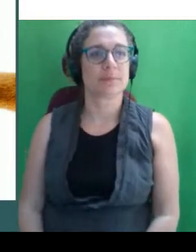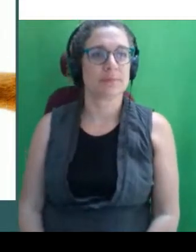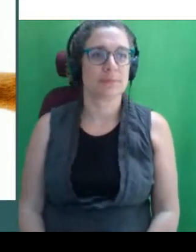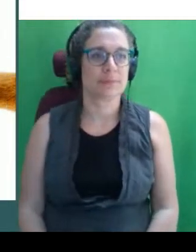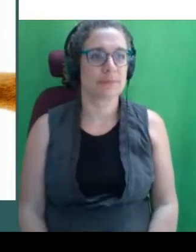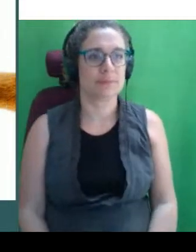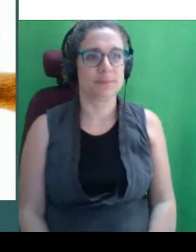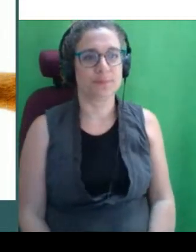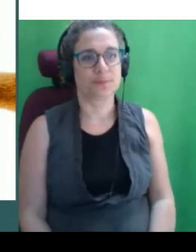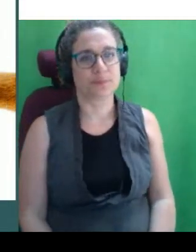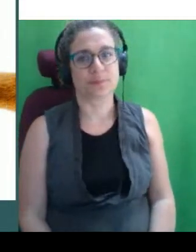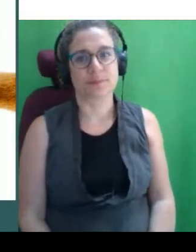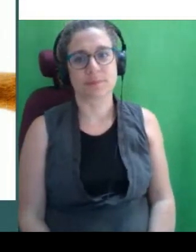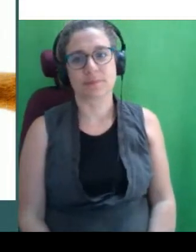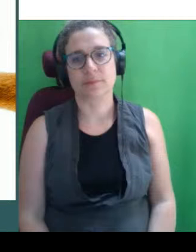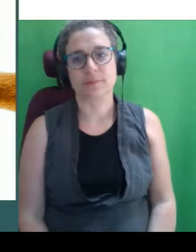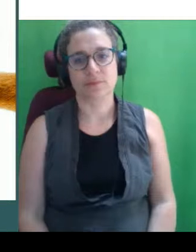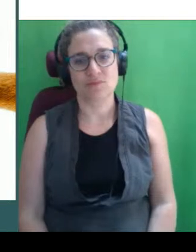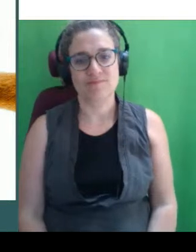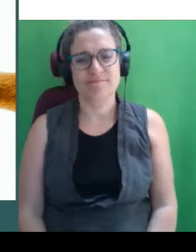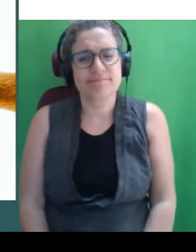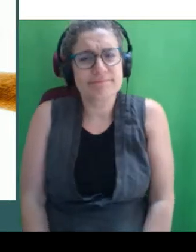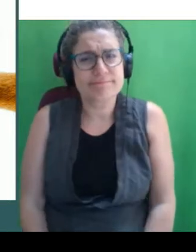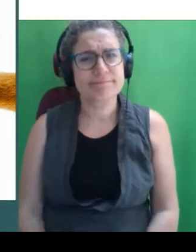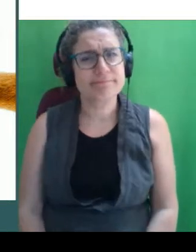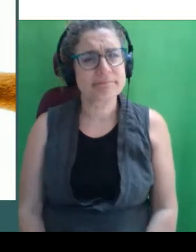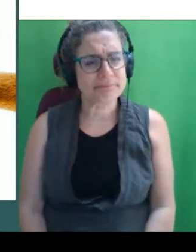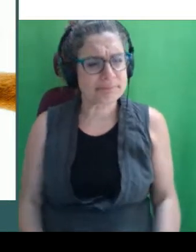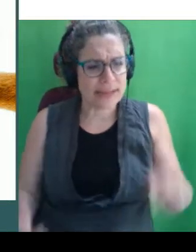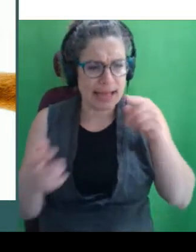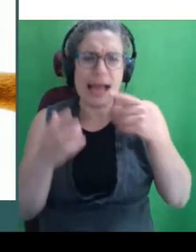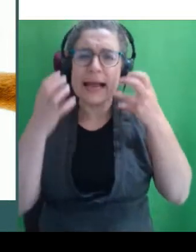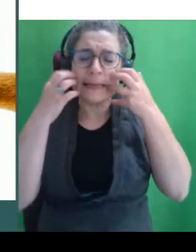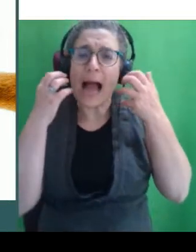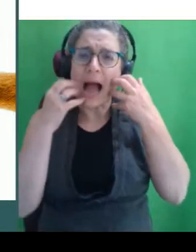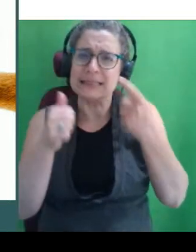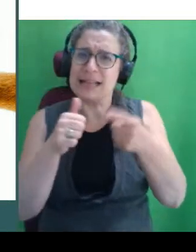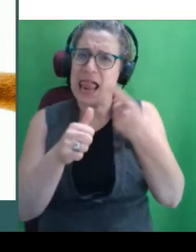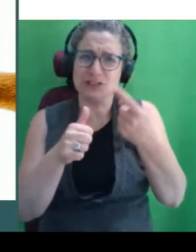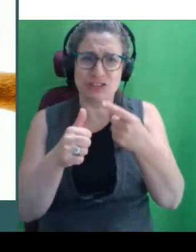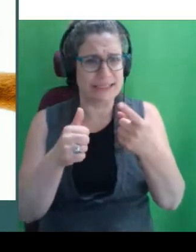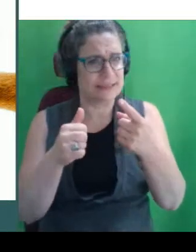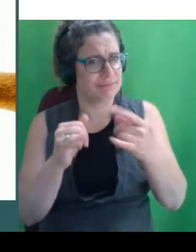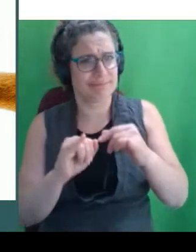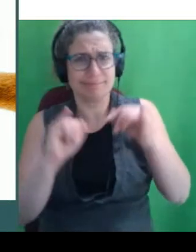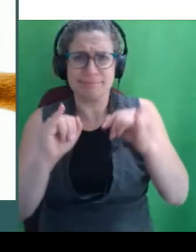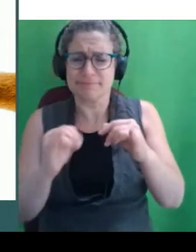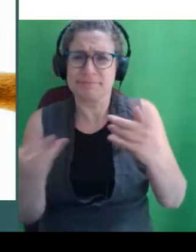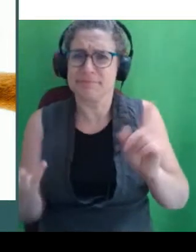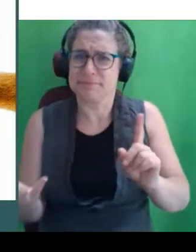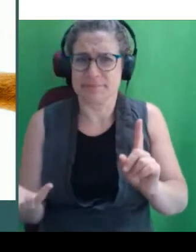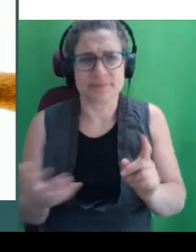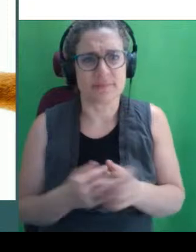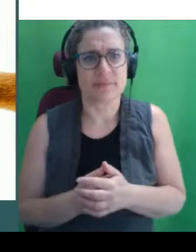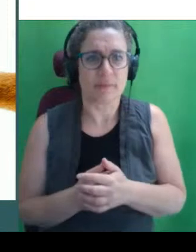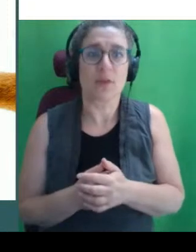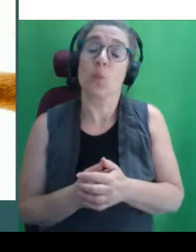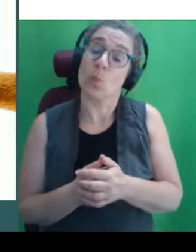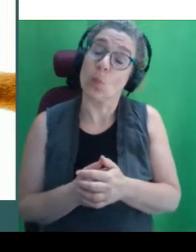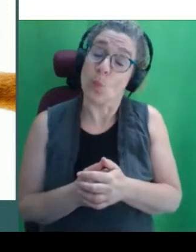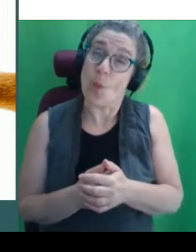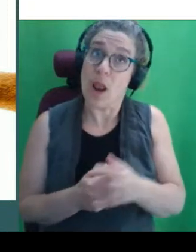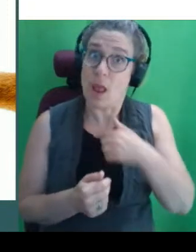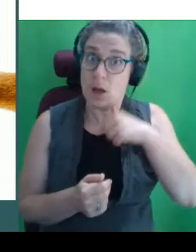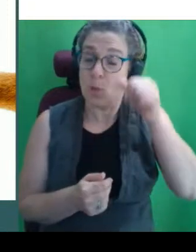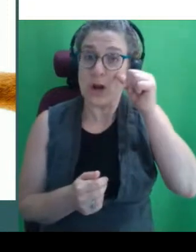So why is cat allergy significant? Well, we do know that allergy to cats is a major risk